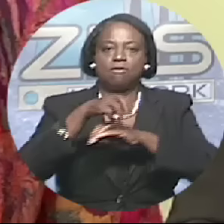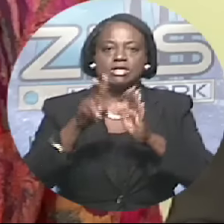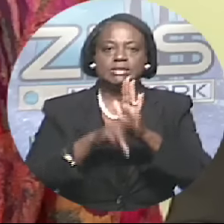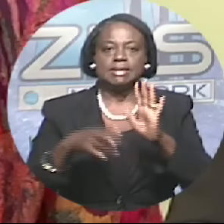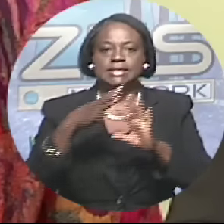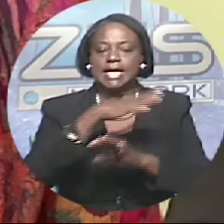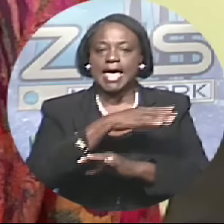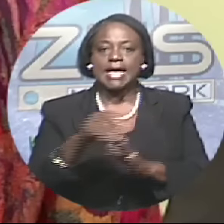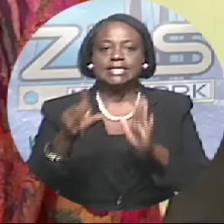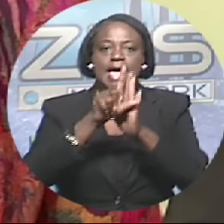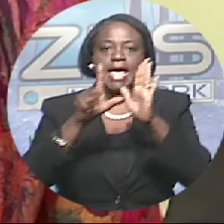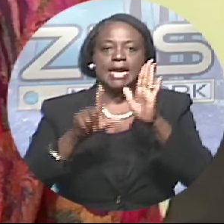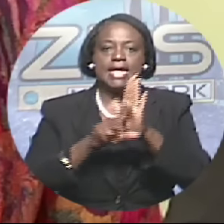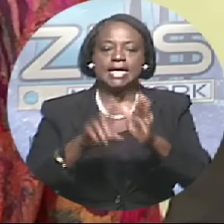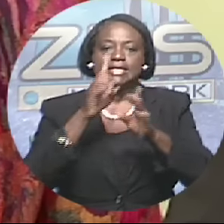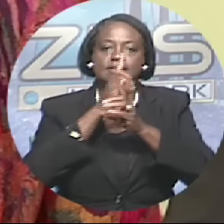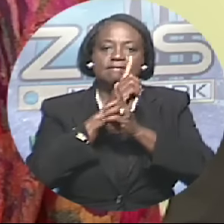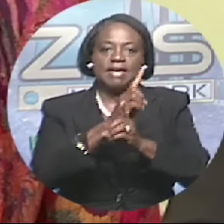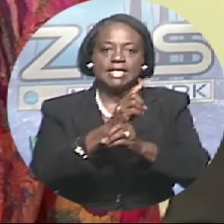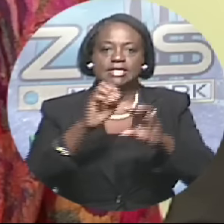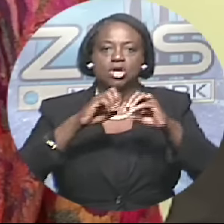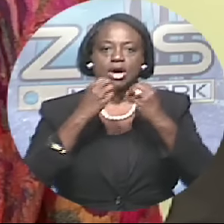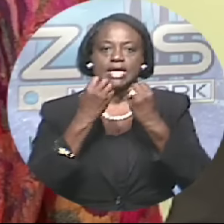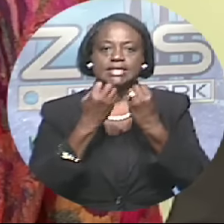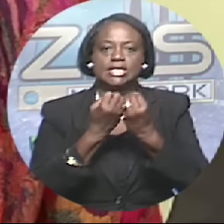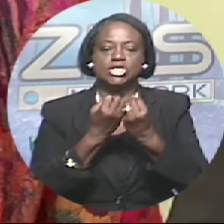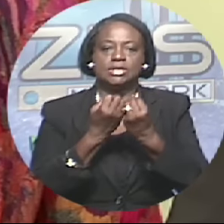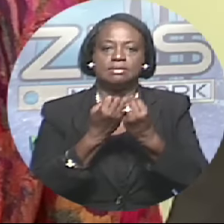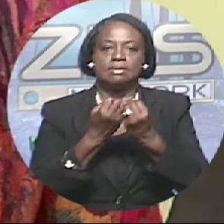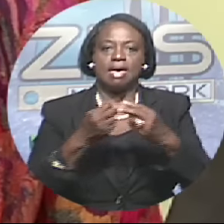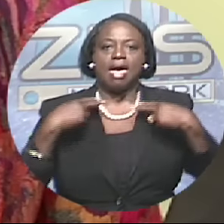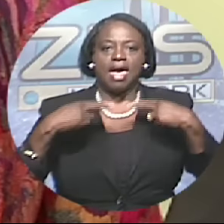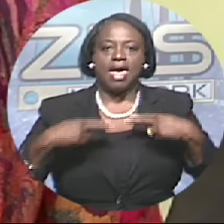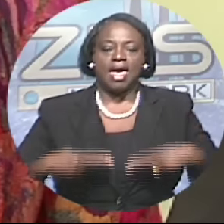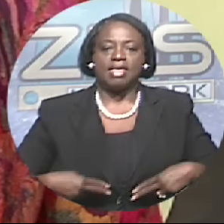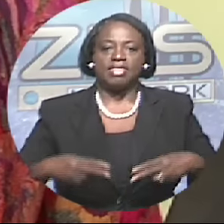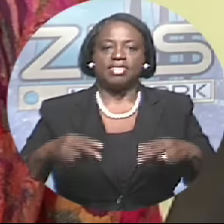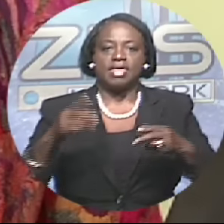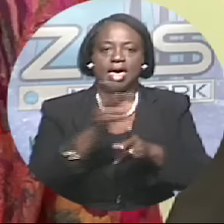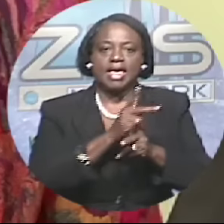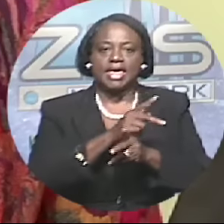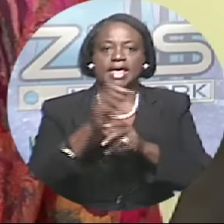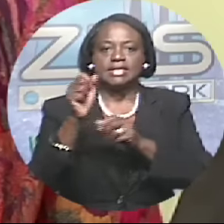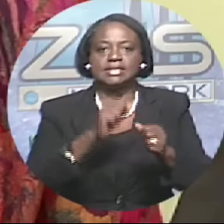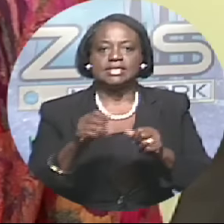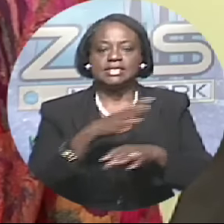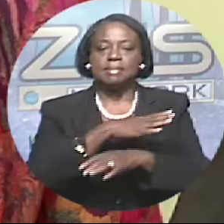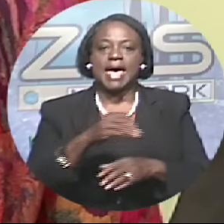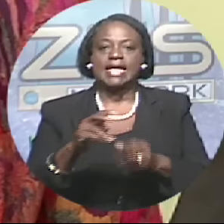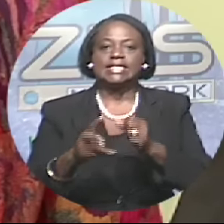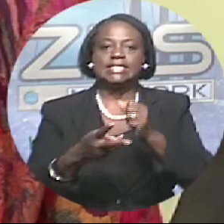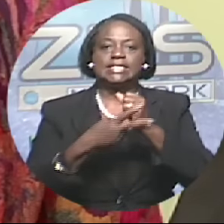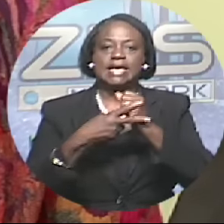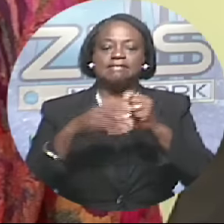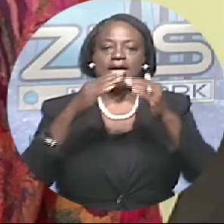and legal defense organizations, the healthcare system, as well as safe